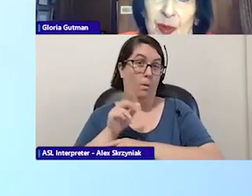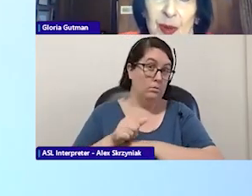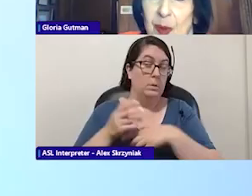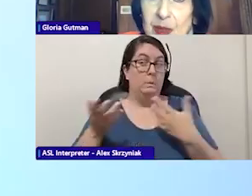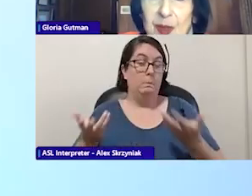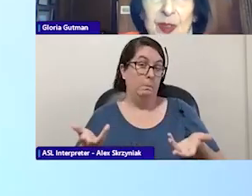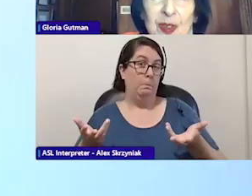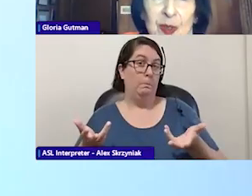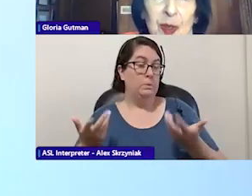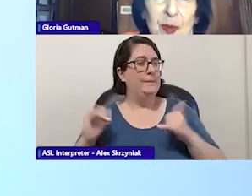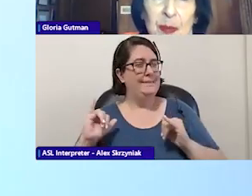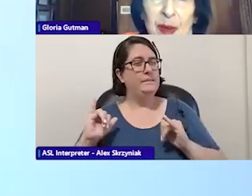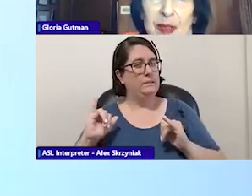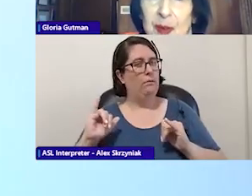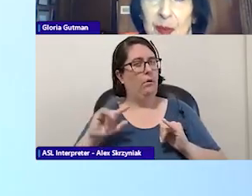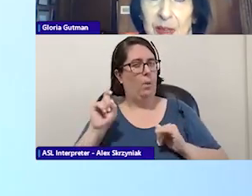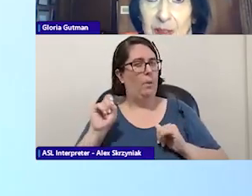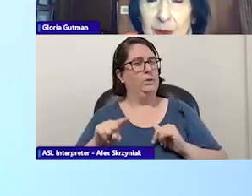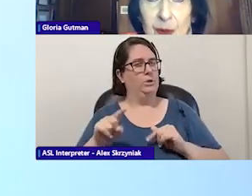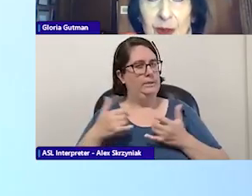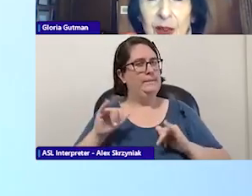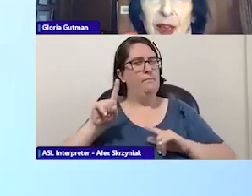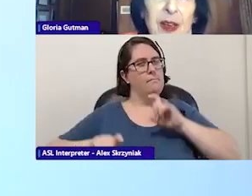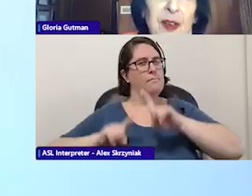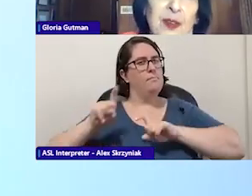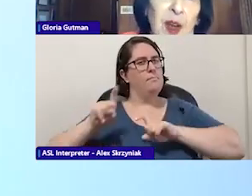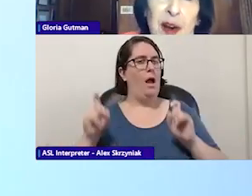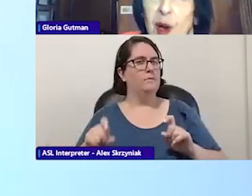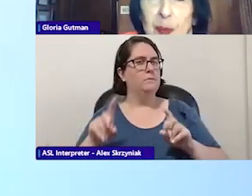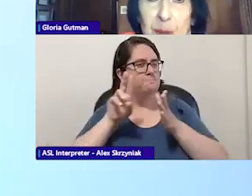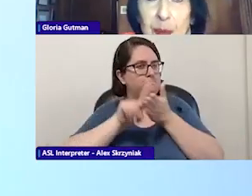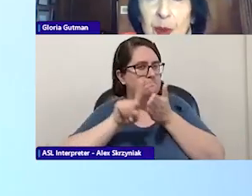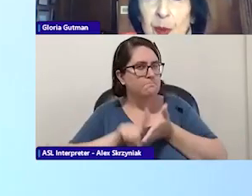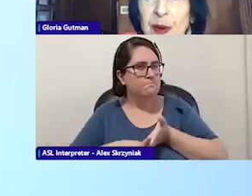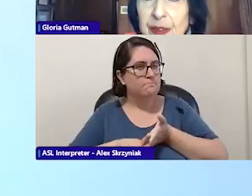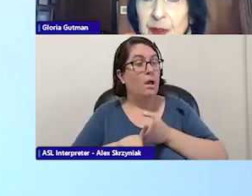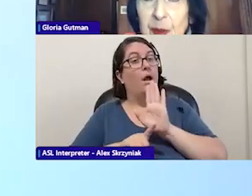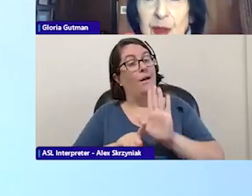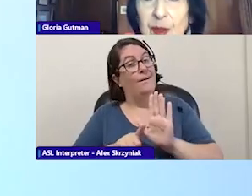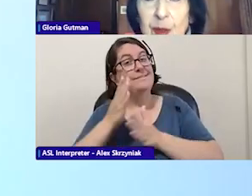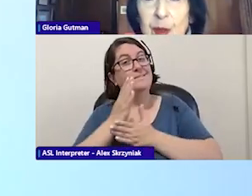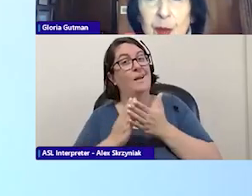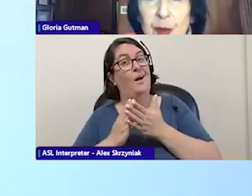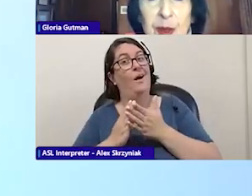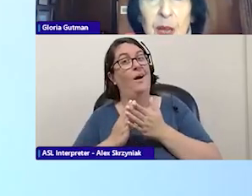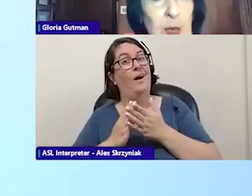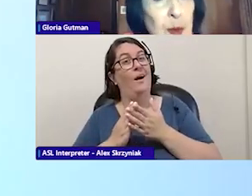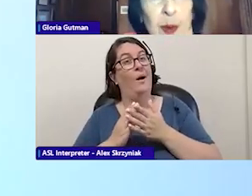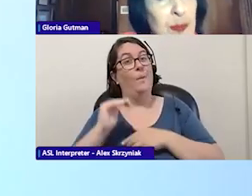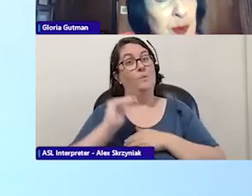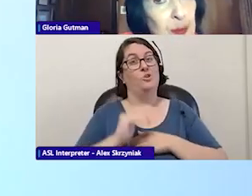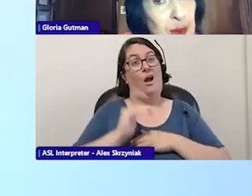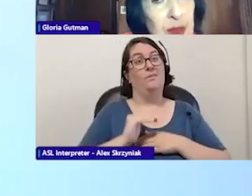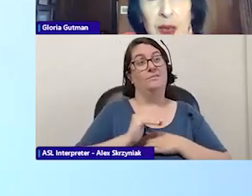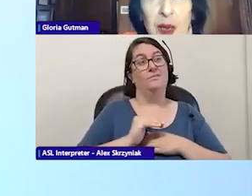So those are questions that still remain to be answered. And not all people who are victimized as children grow